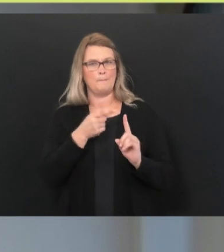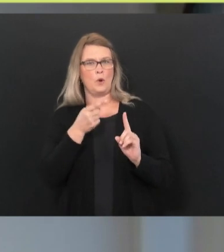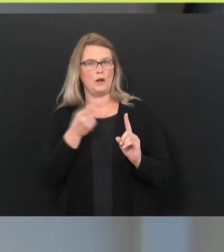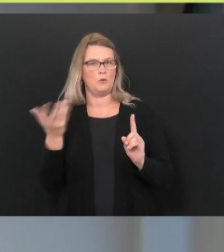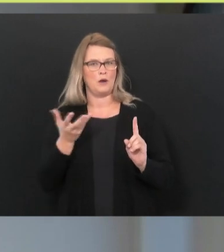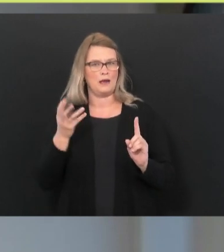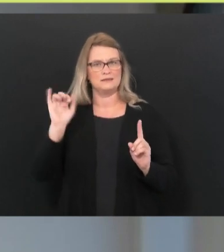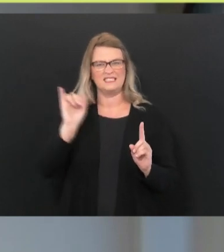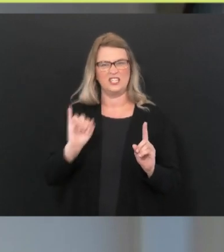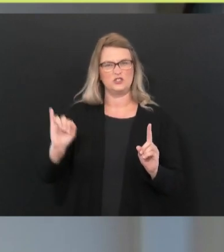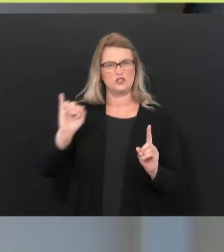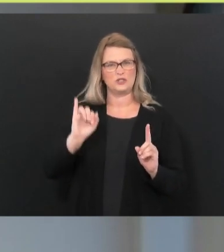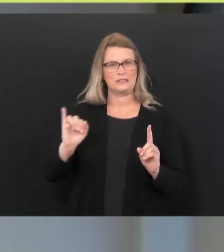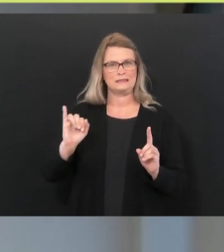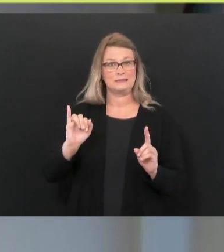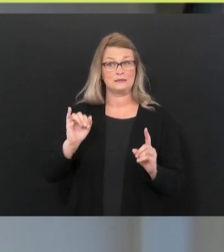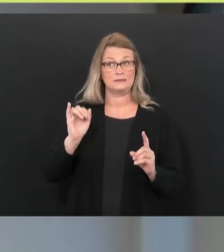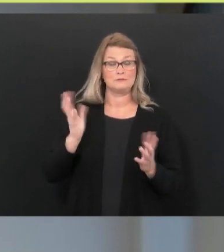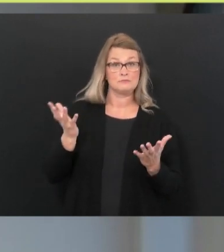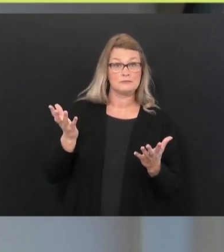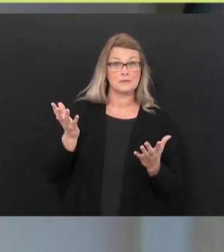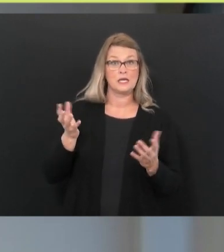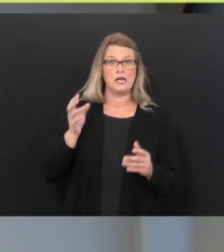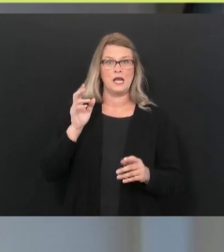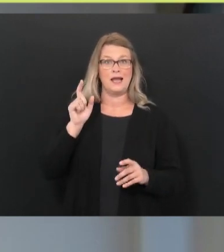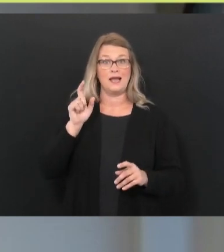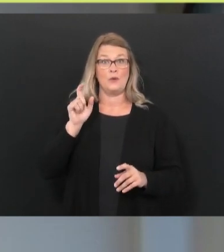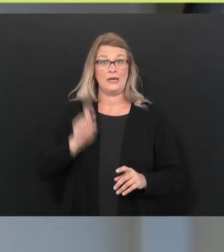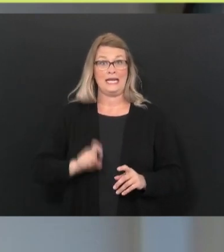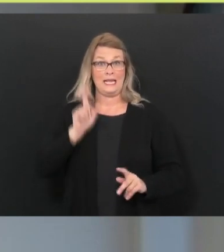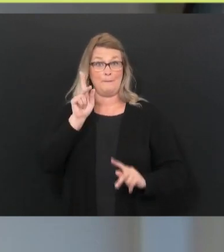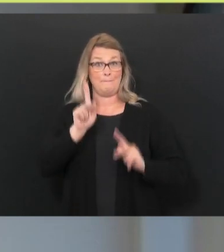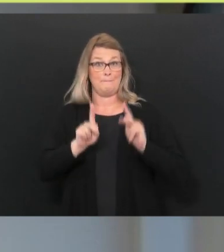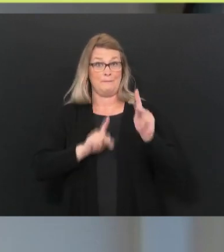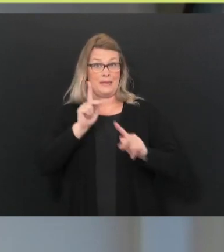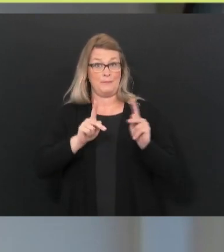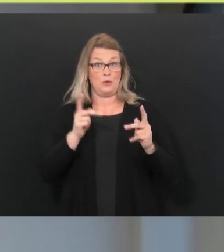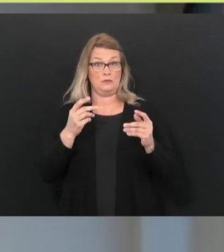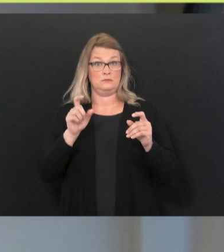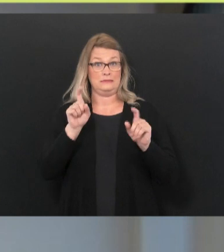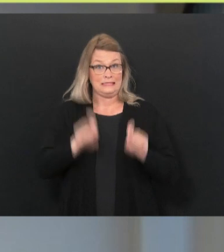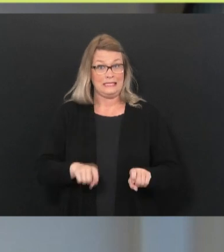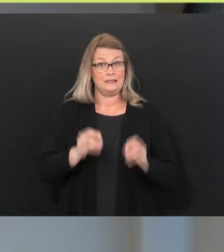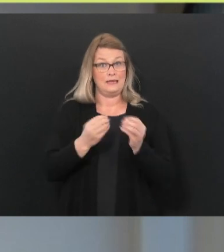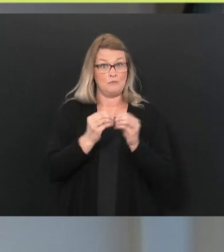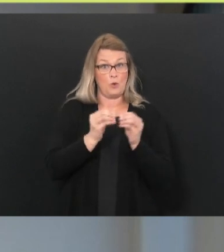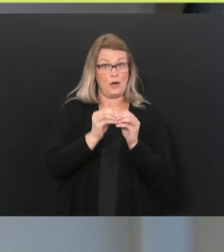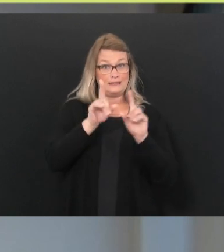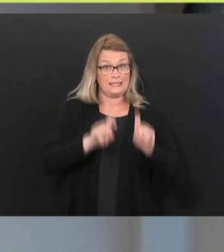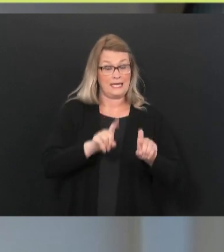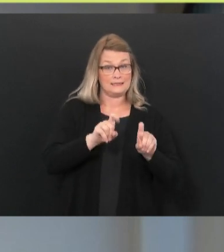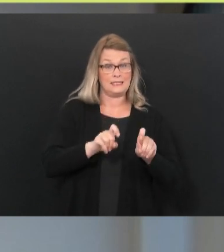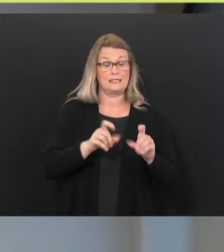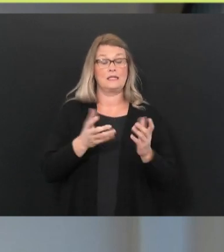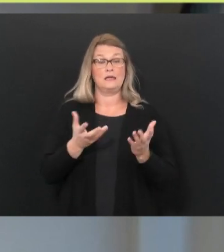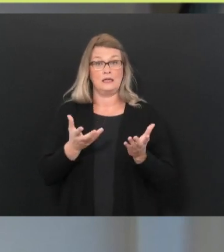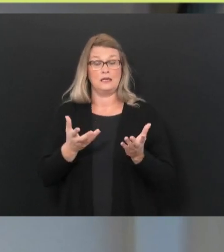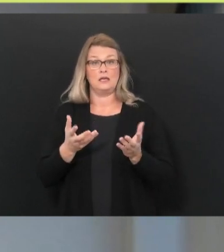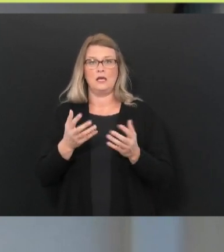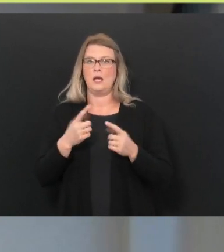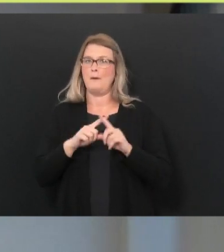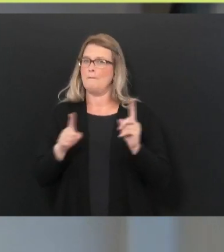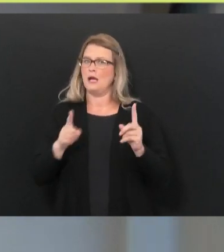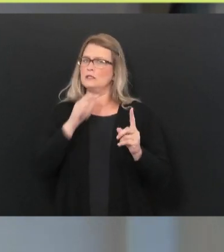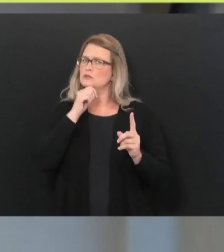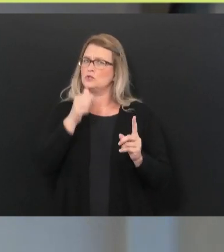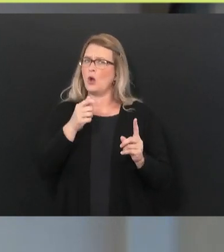in the state who need testing, we want to make sure that that they do not avoid seeking